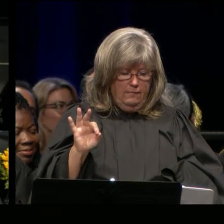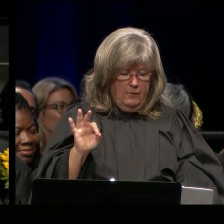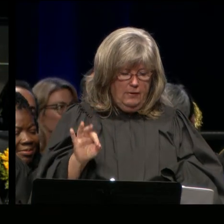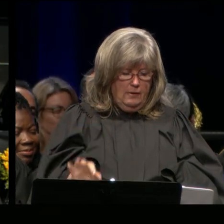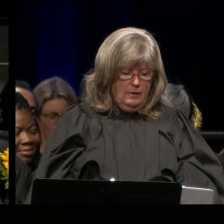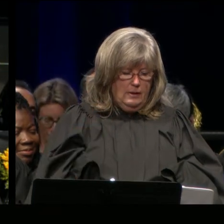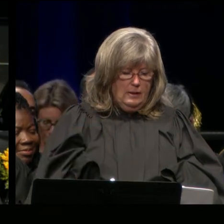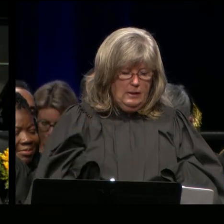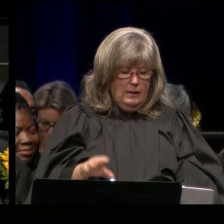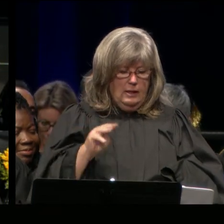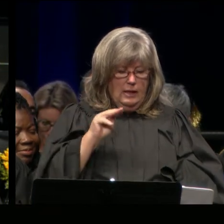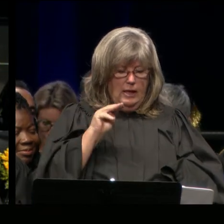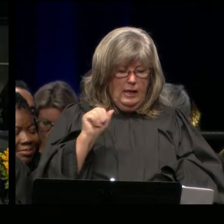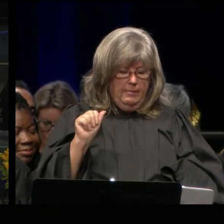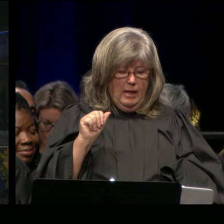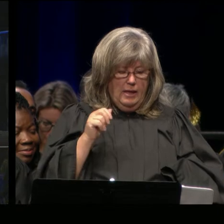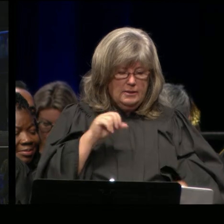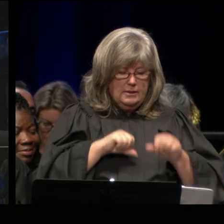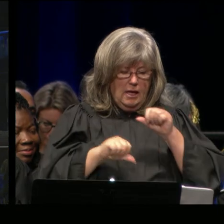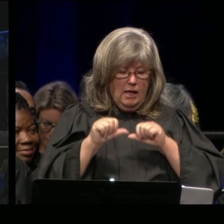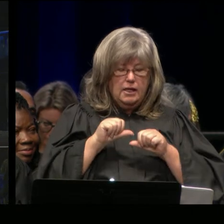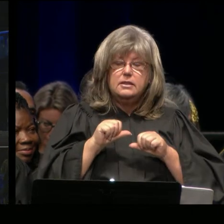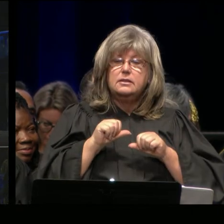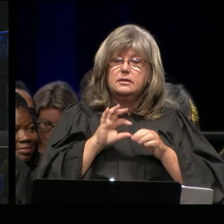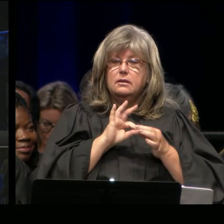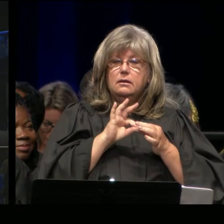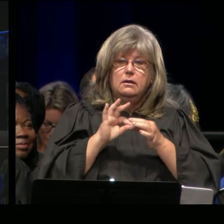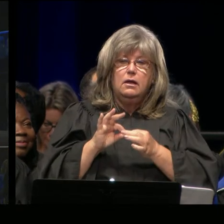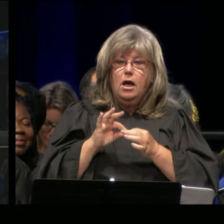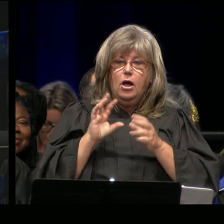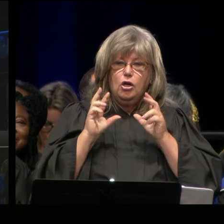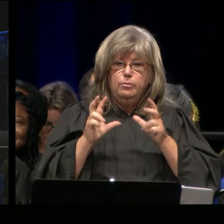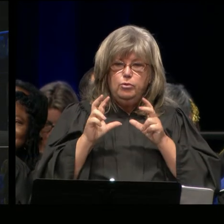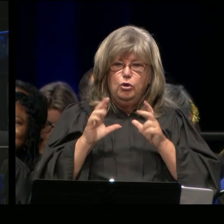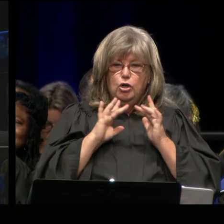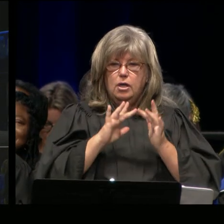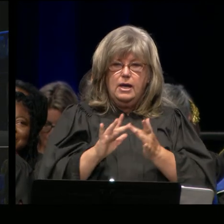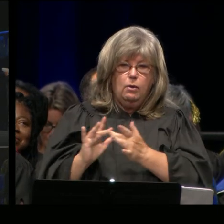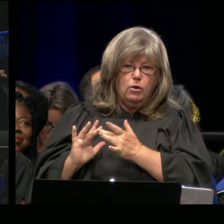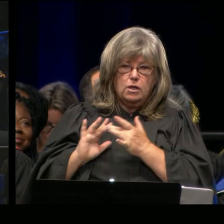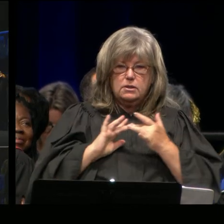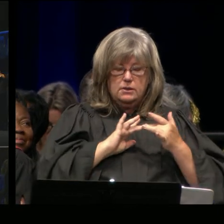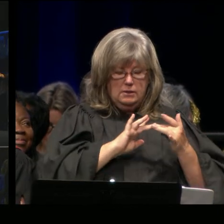Master of Applied Science in Computer Networks.